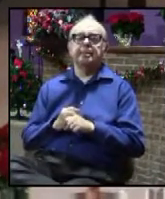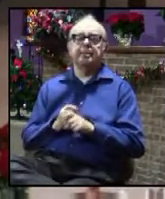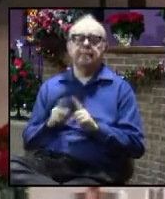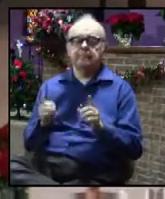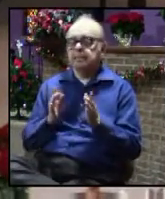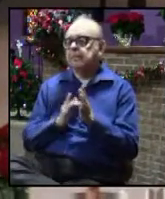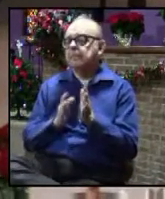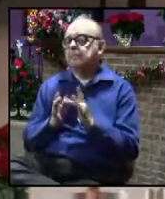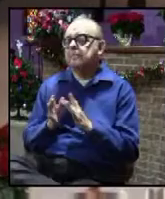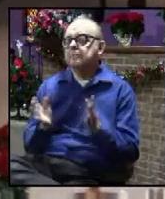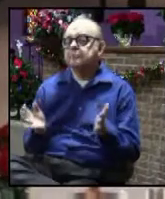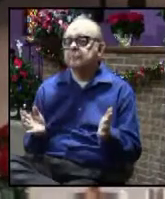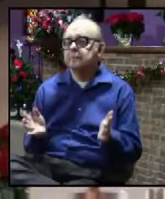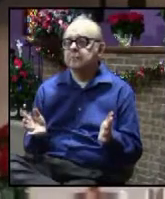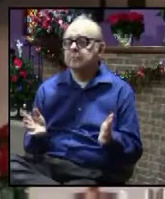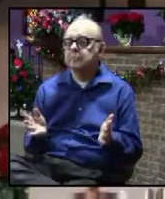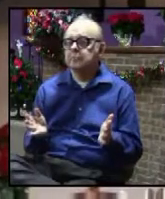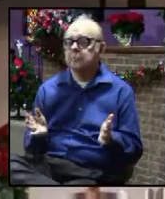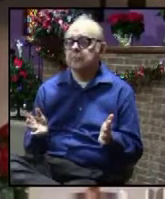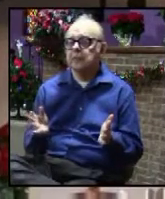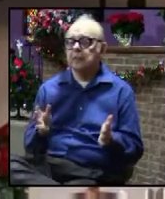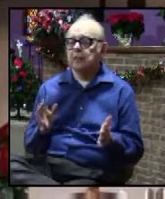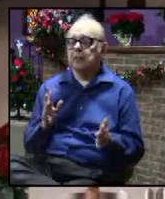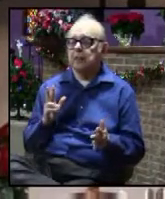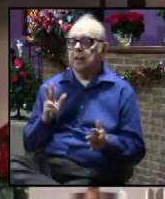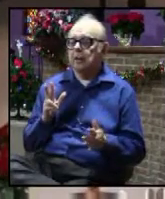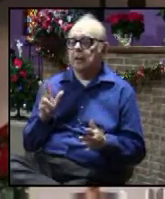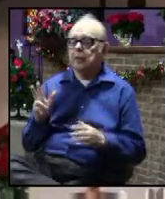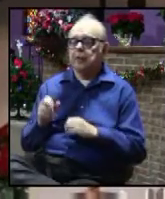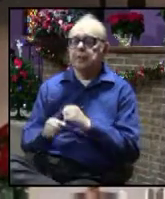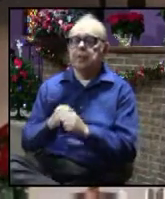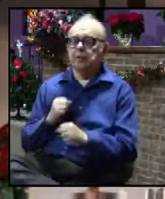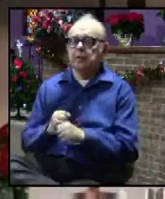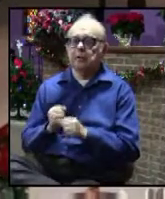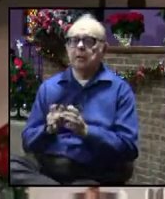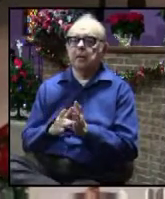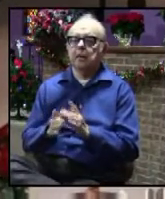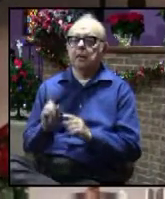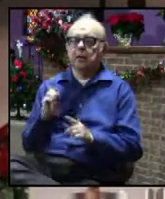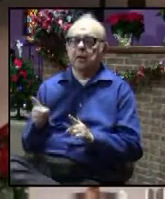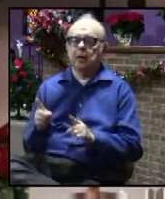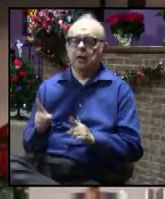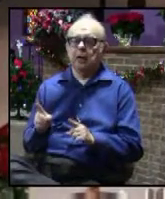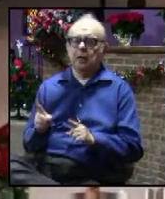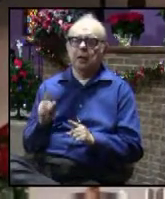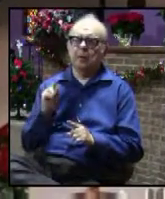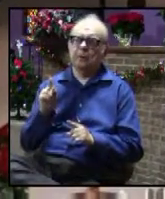But Jesus, in just 33 years, Jesus had